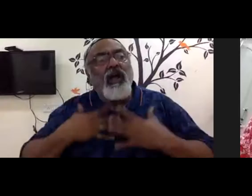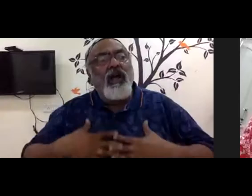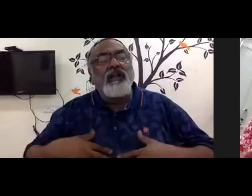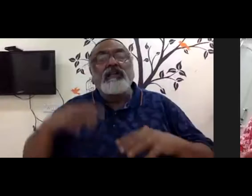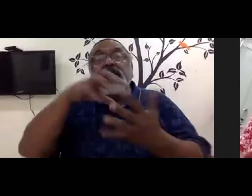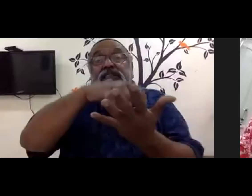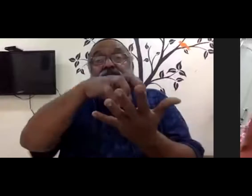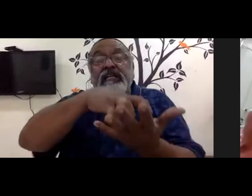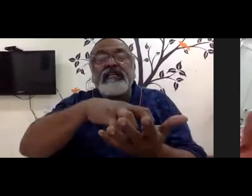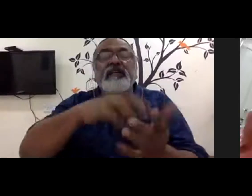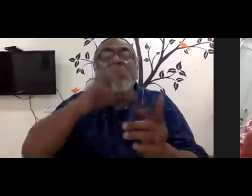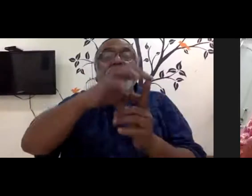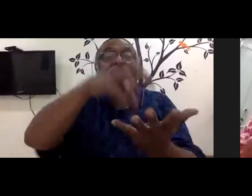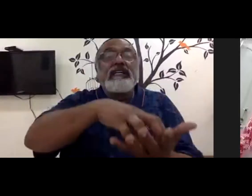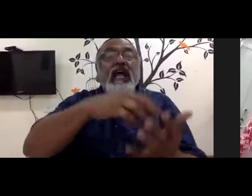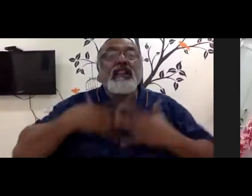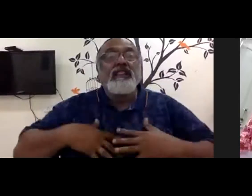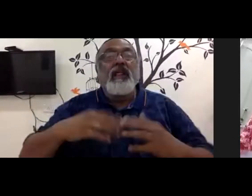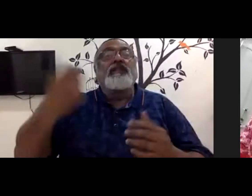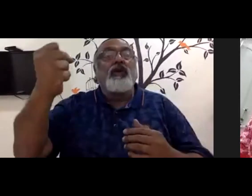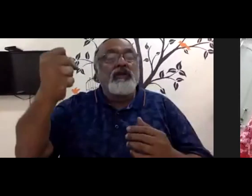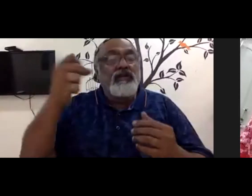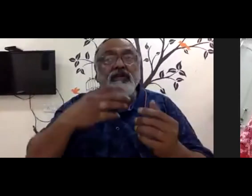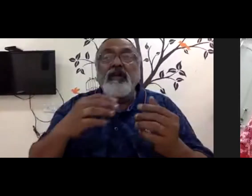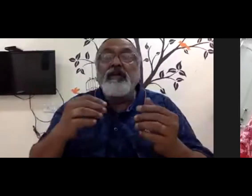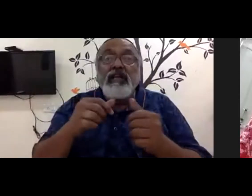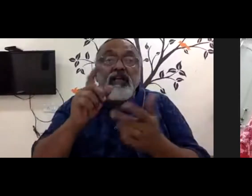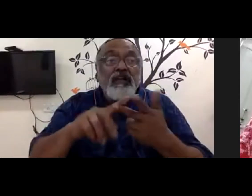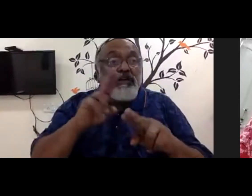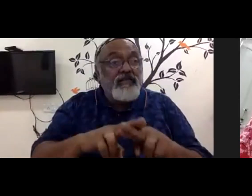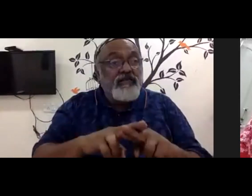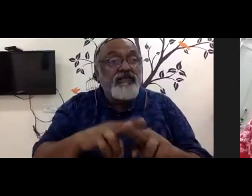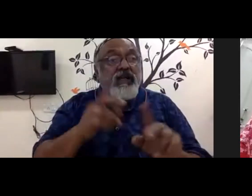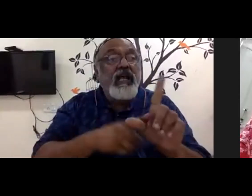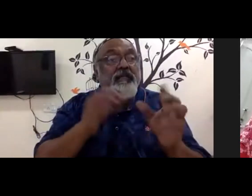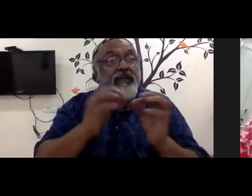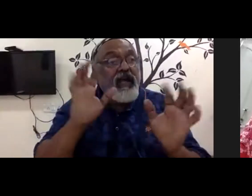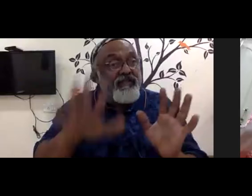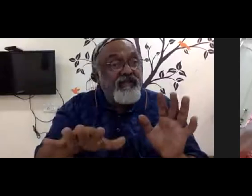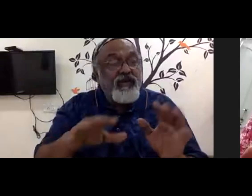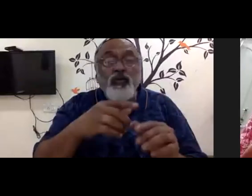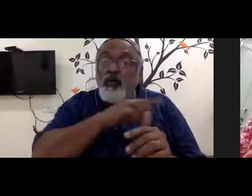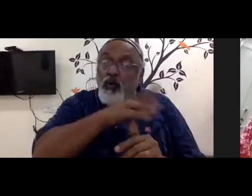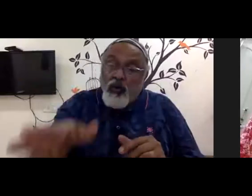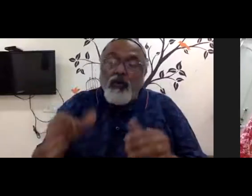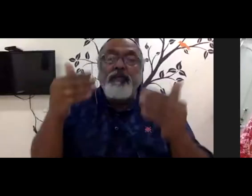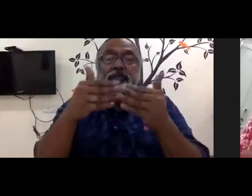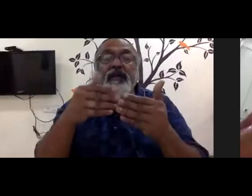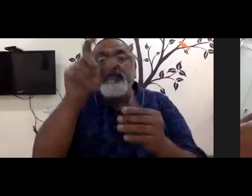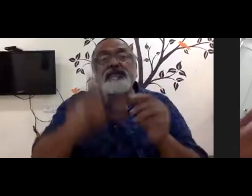health authority, or if you have the Ayushman Bharat section, you go and meet that person, and